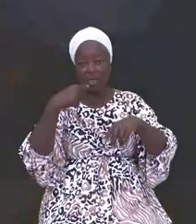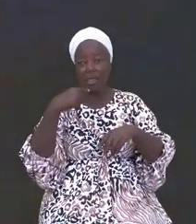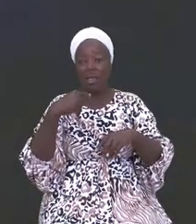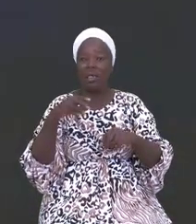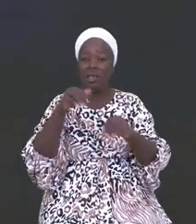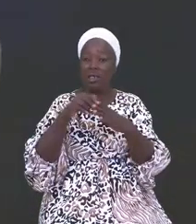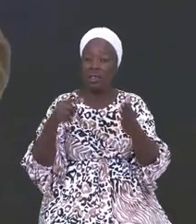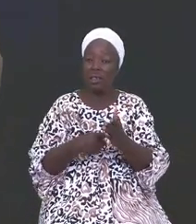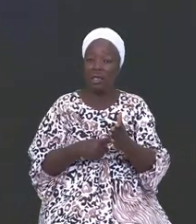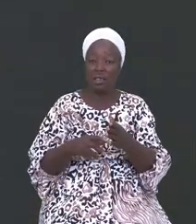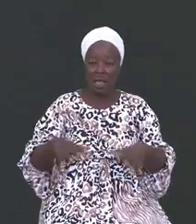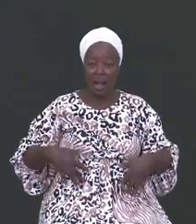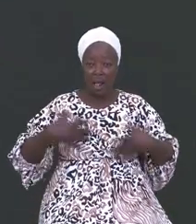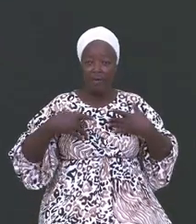the